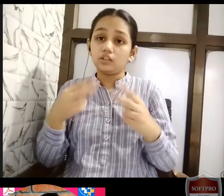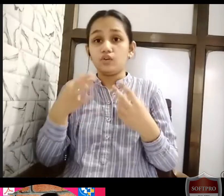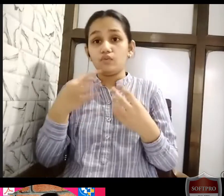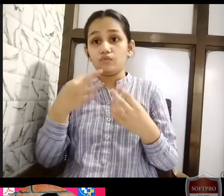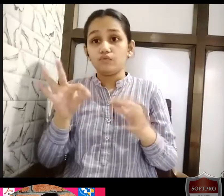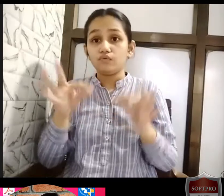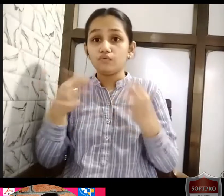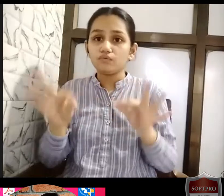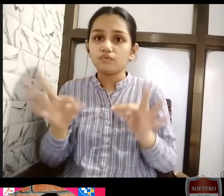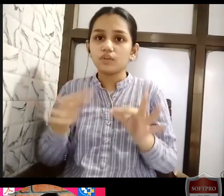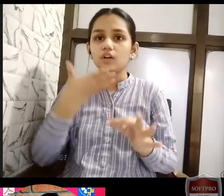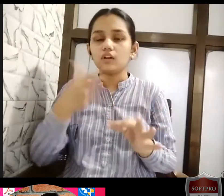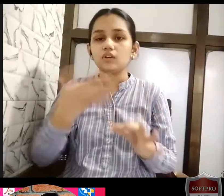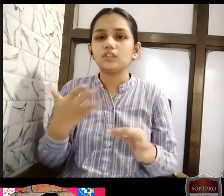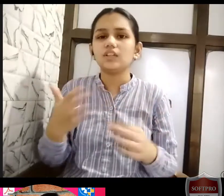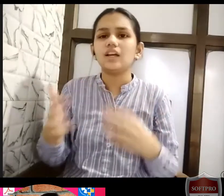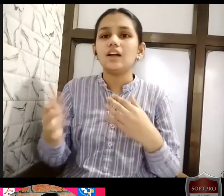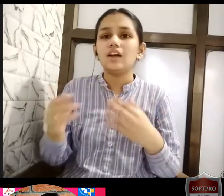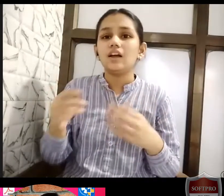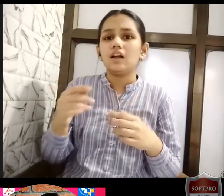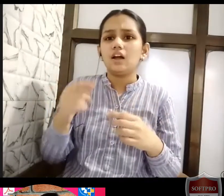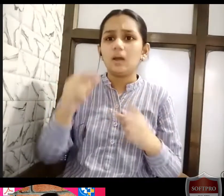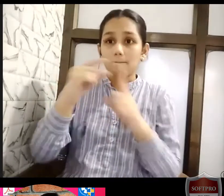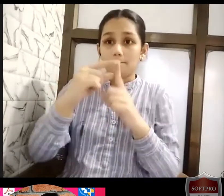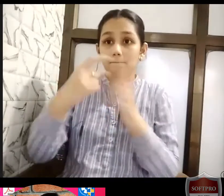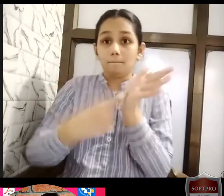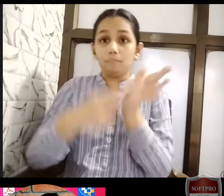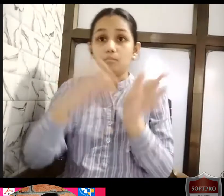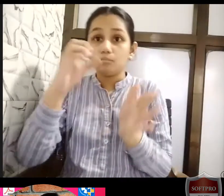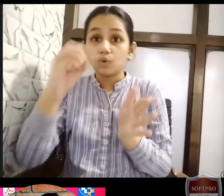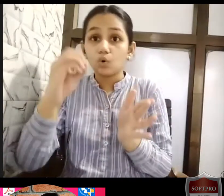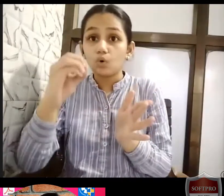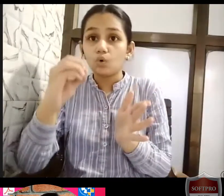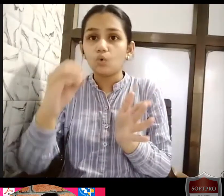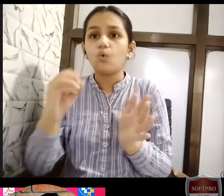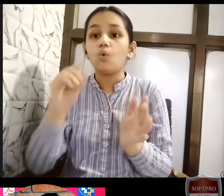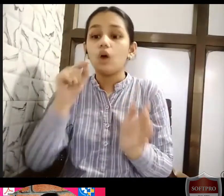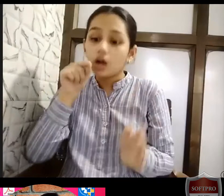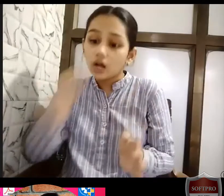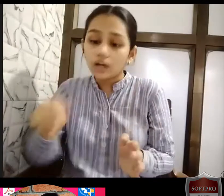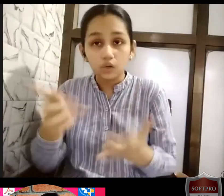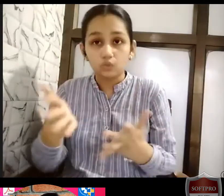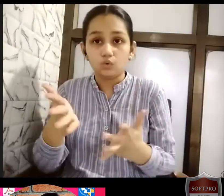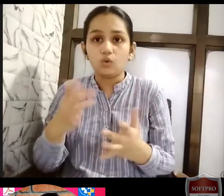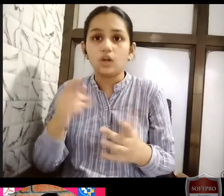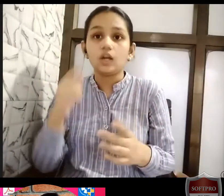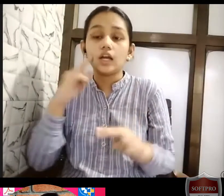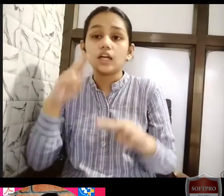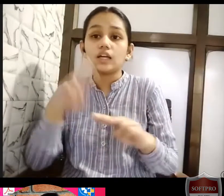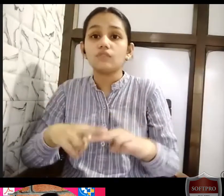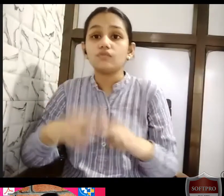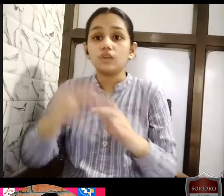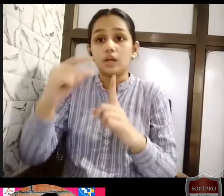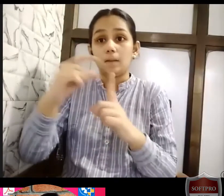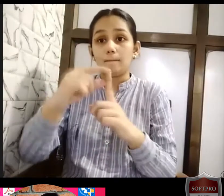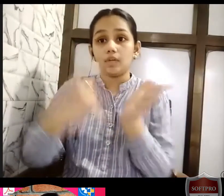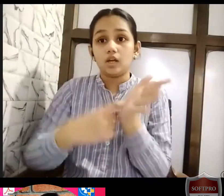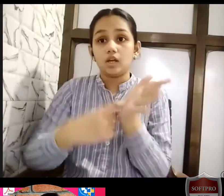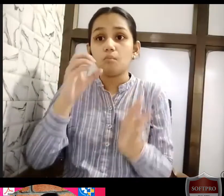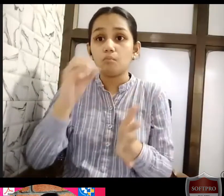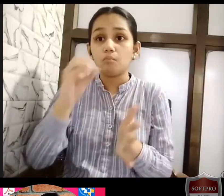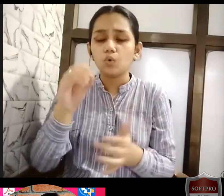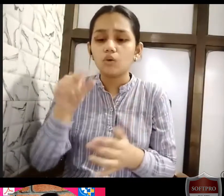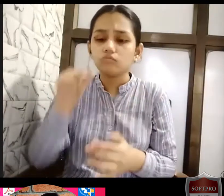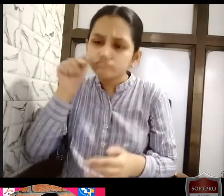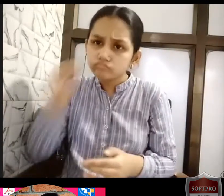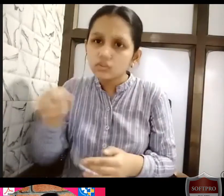Never click on Pro also. Let me please take you. The minute you go to Canva Pro, Pro is